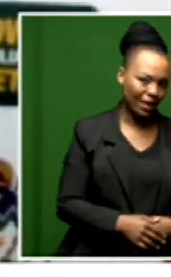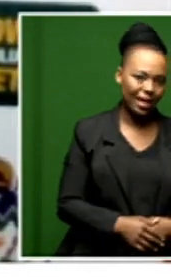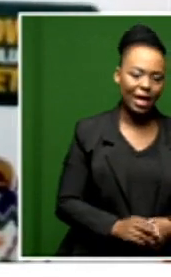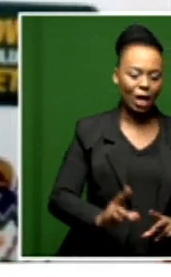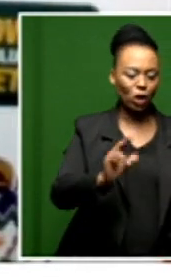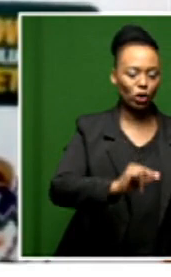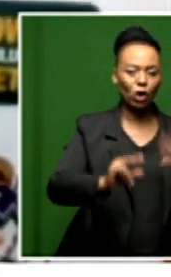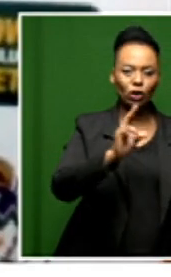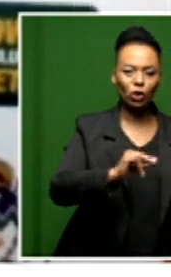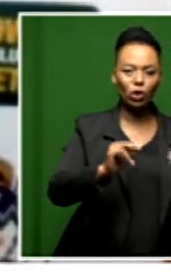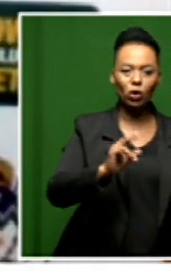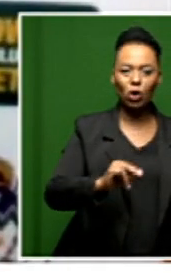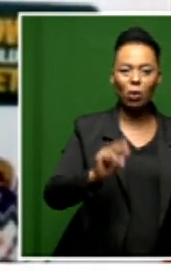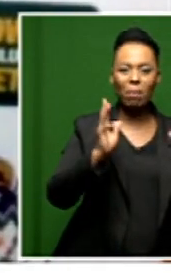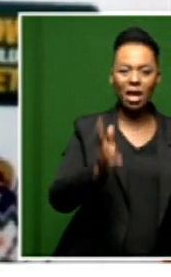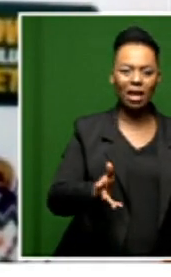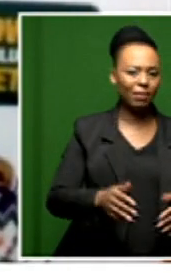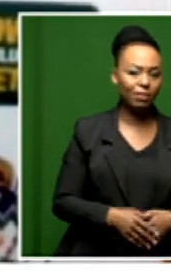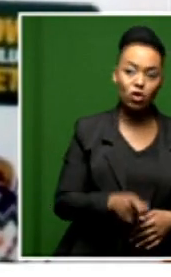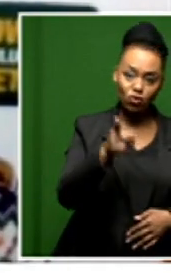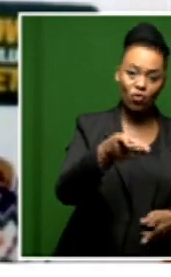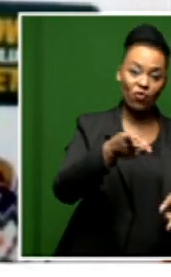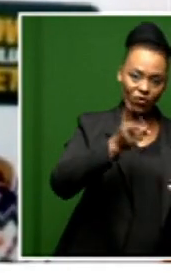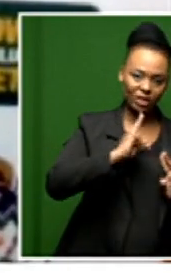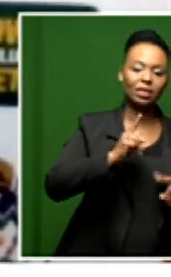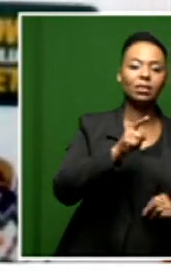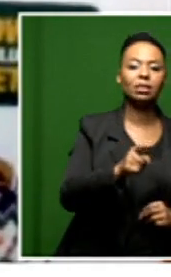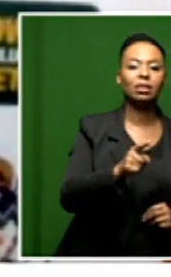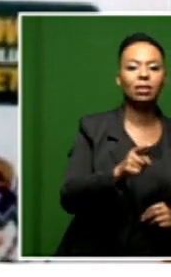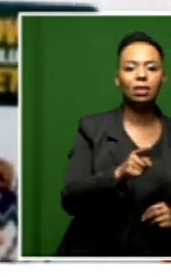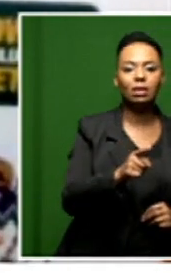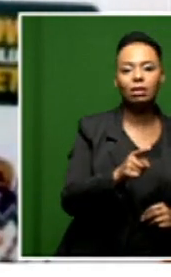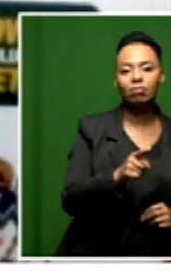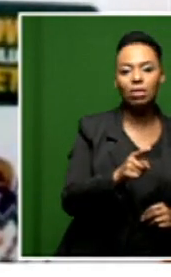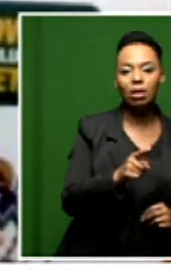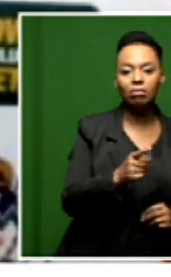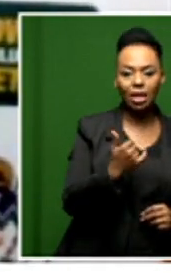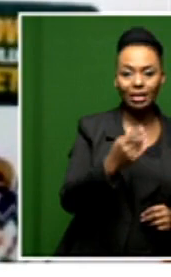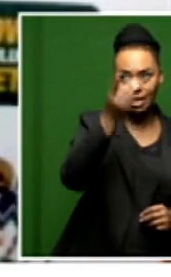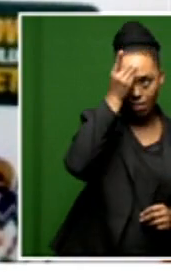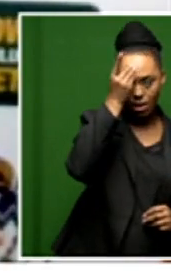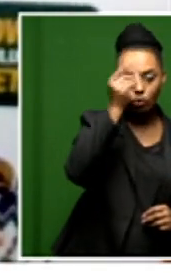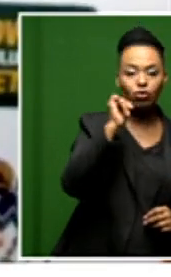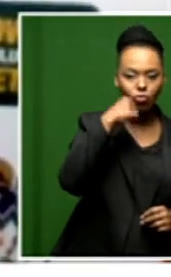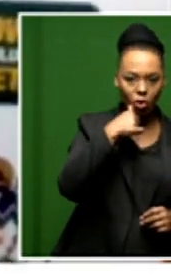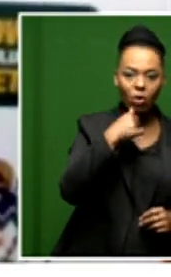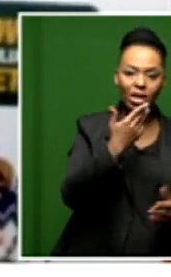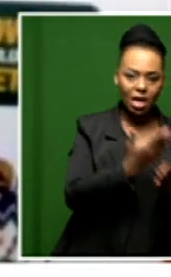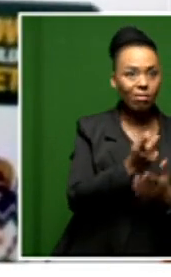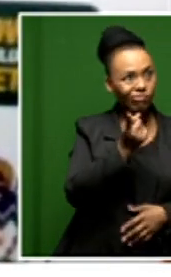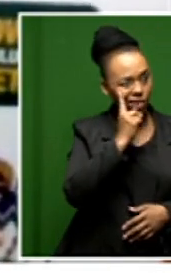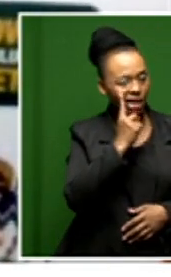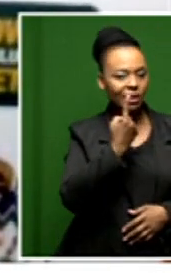to visit us in Durban from tomorrow so that they see for themselves. As I